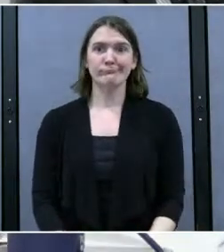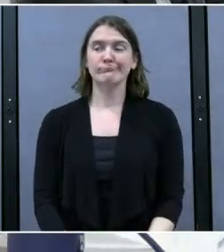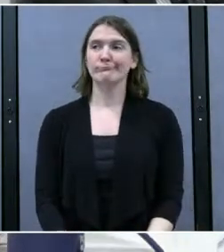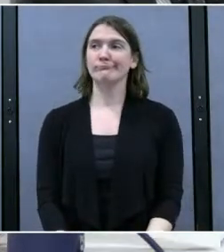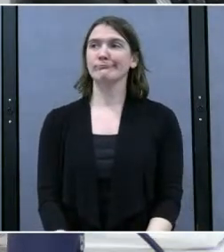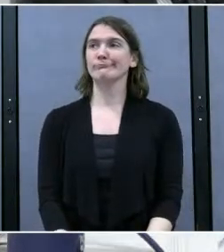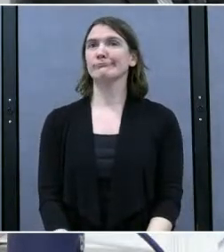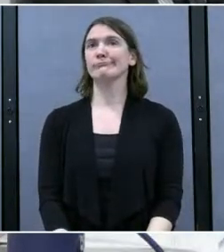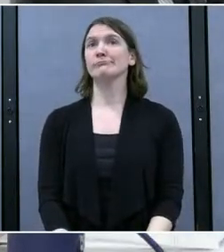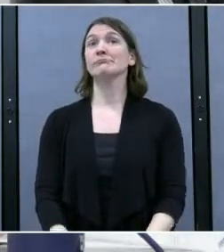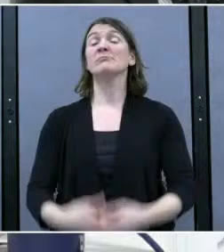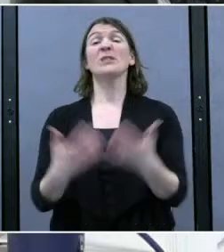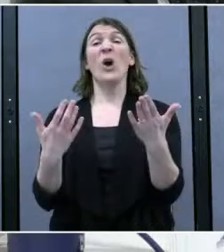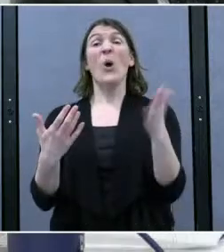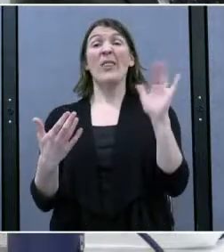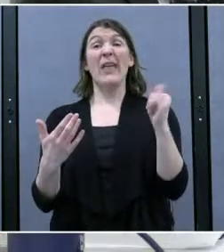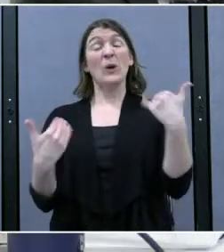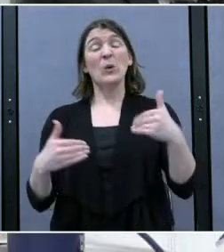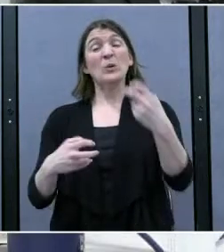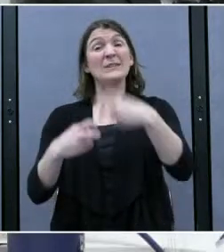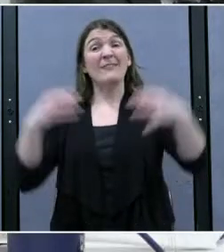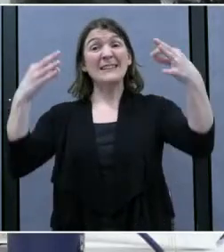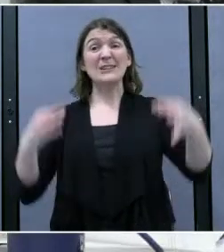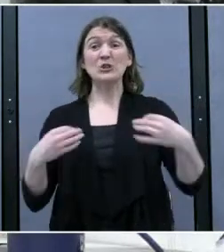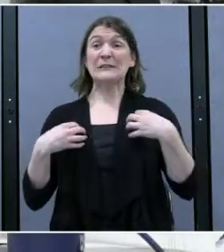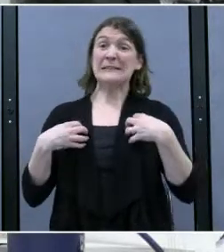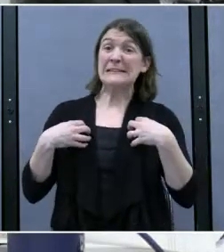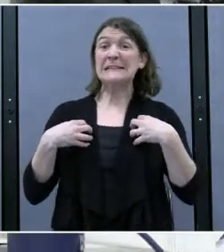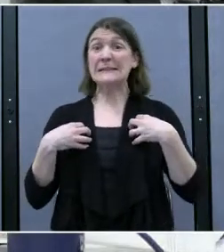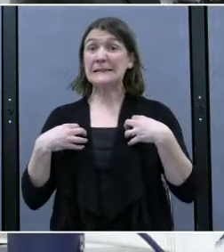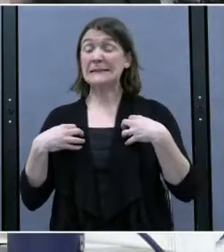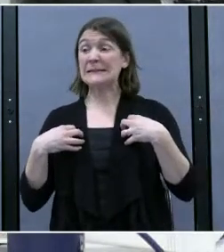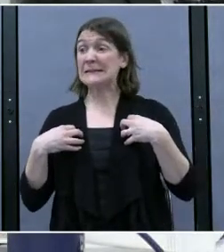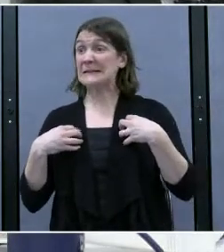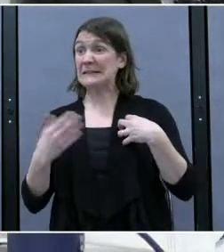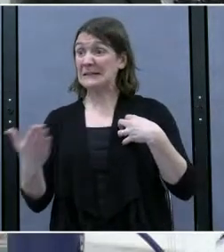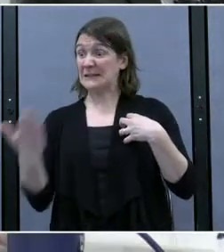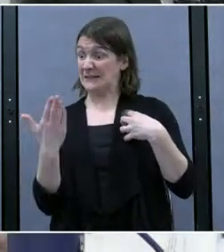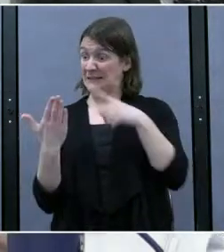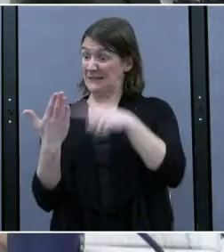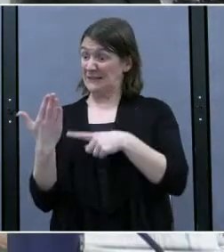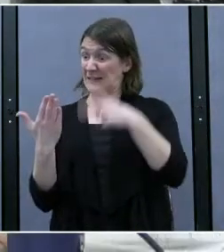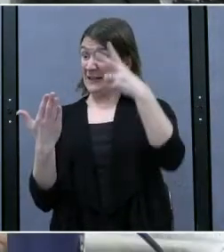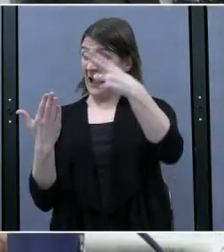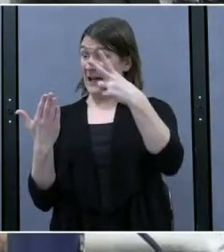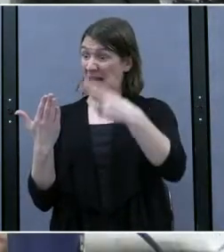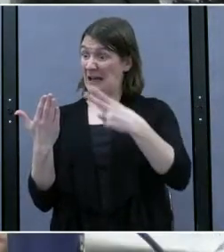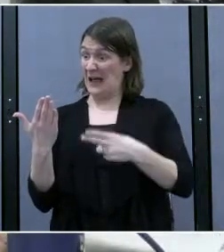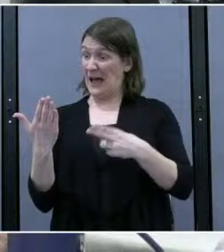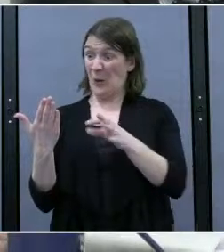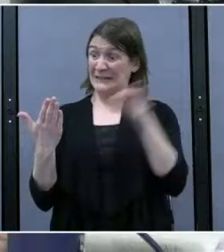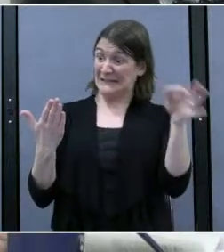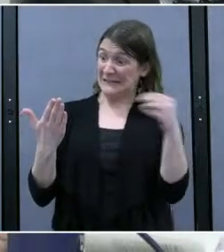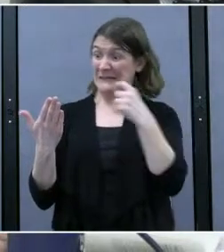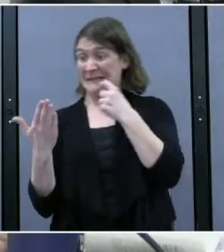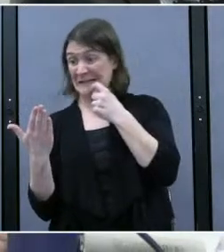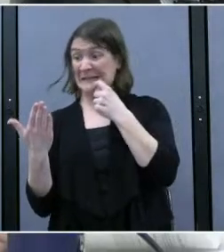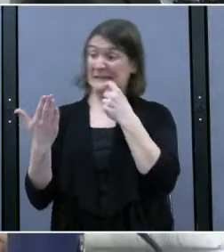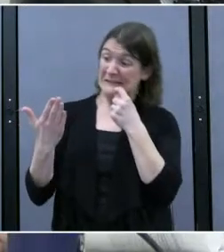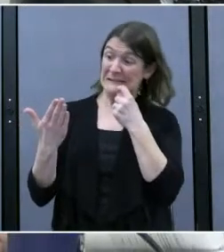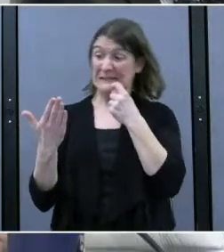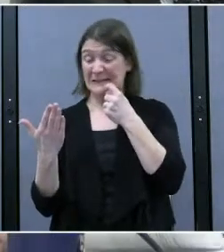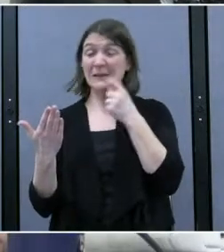And so we made a lot of hard decisions about whether we would accept this cut or this deferment,